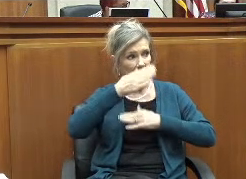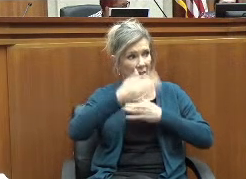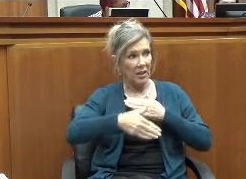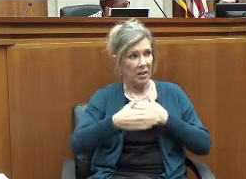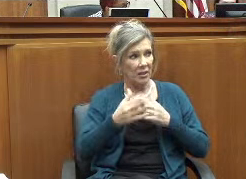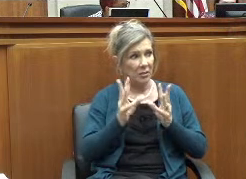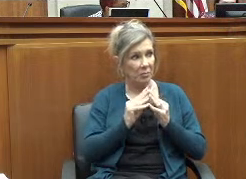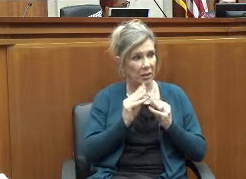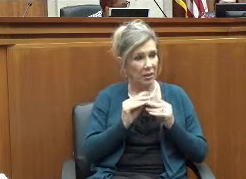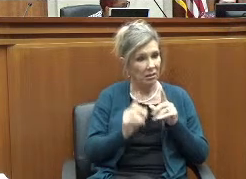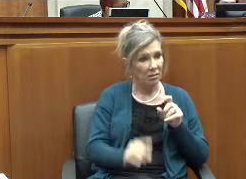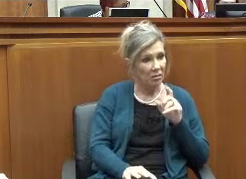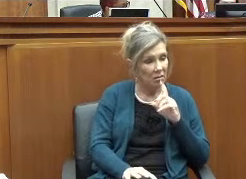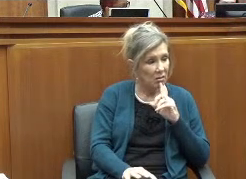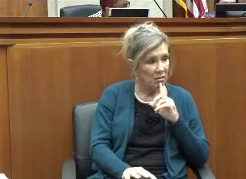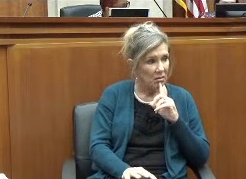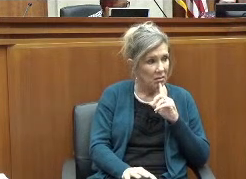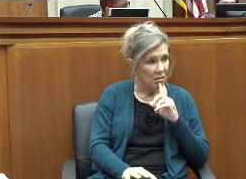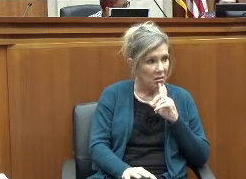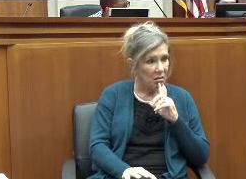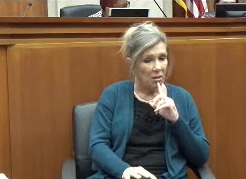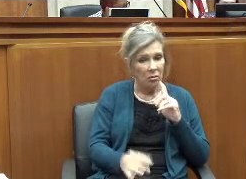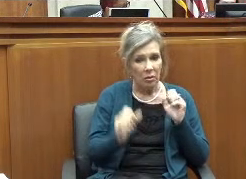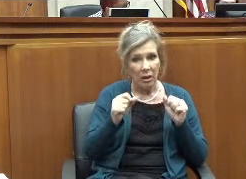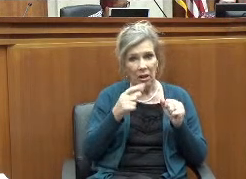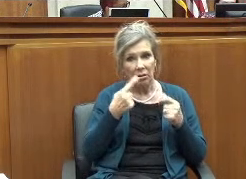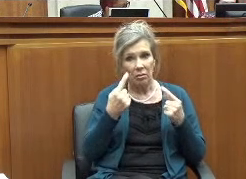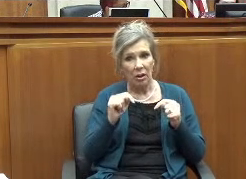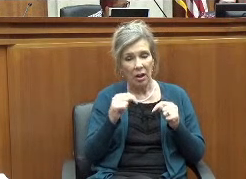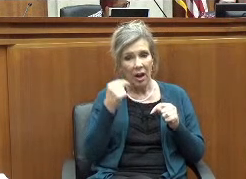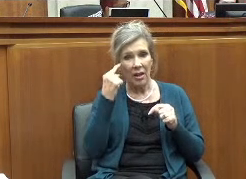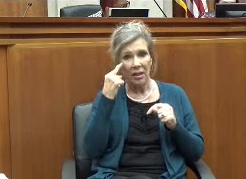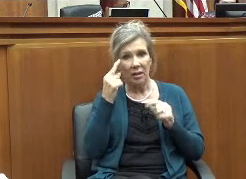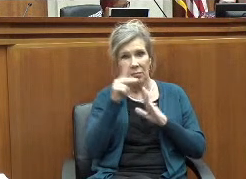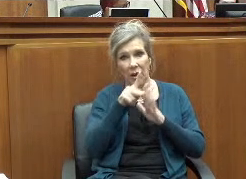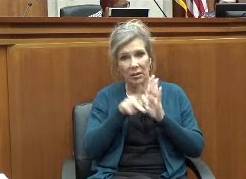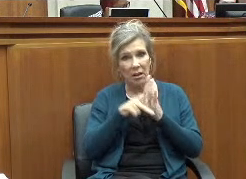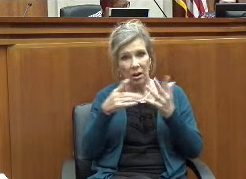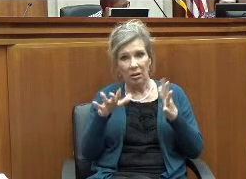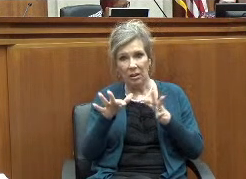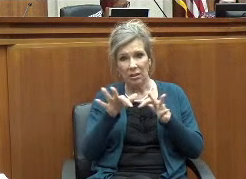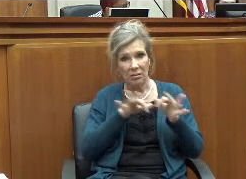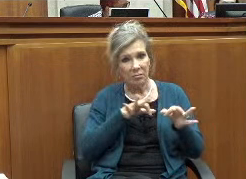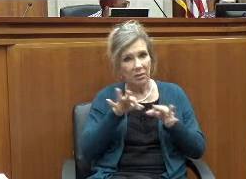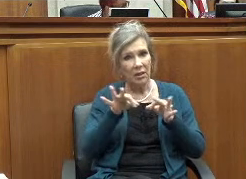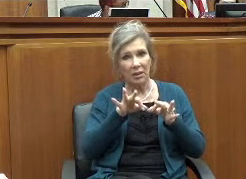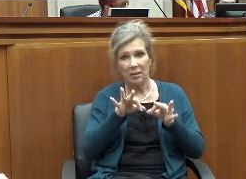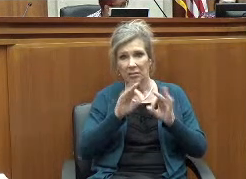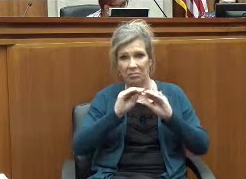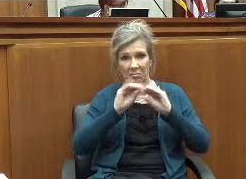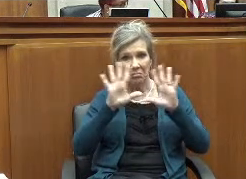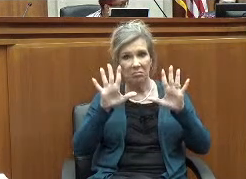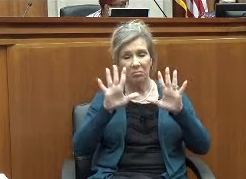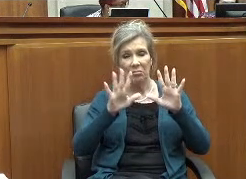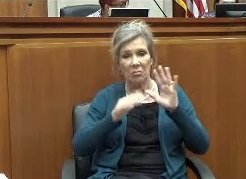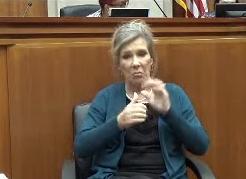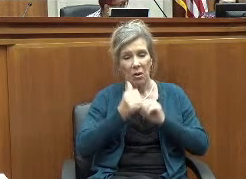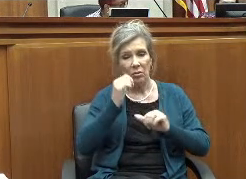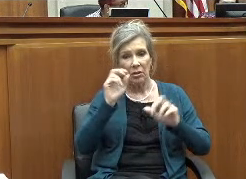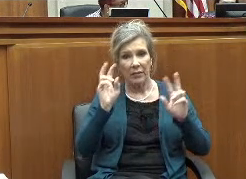Well, we certainly could try. I think that the policy already spells out most of the issues that are in question here.